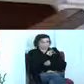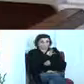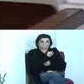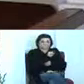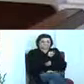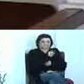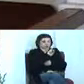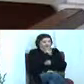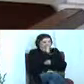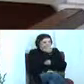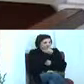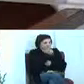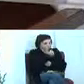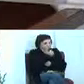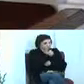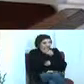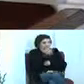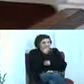Anything,